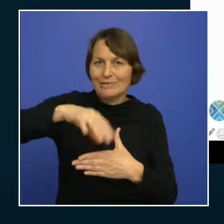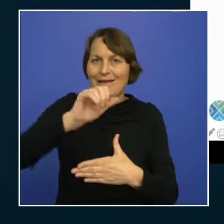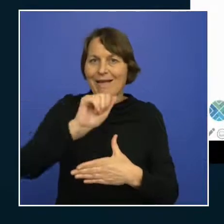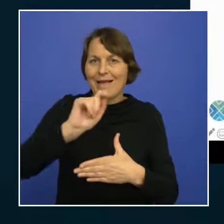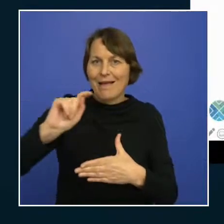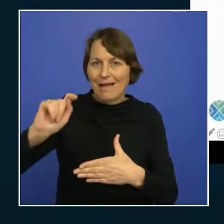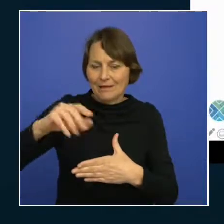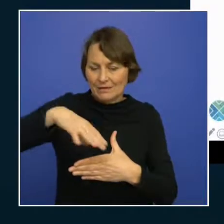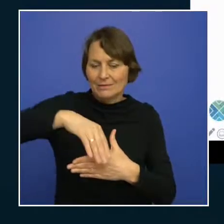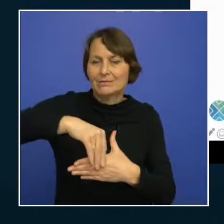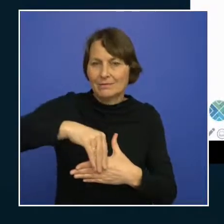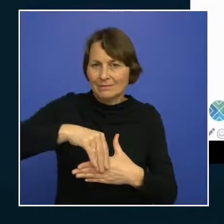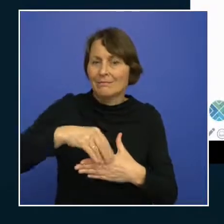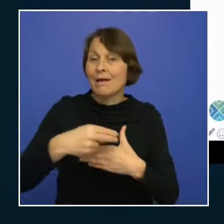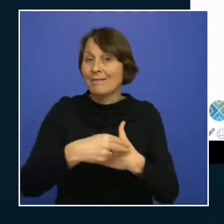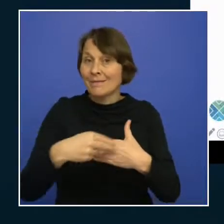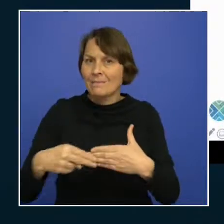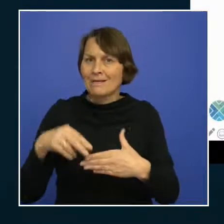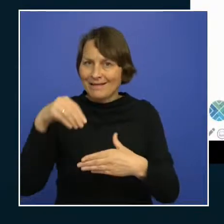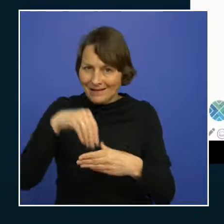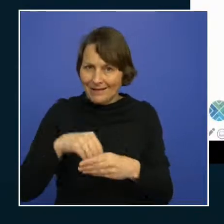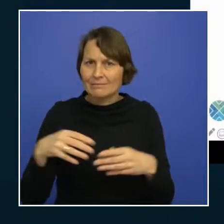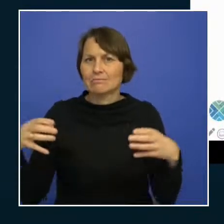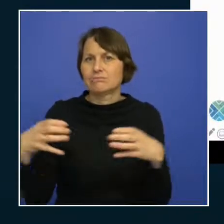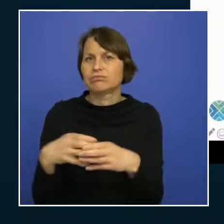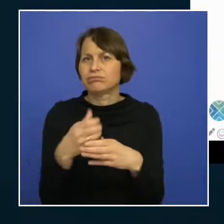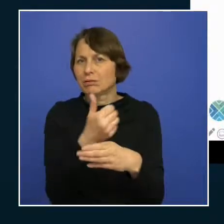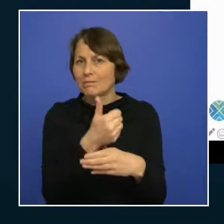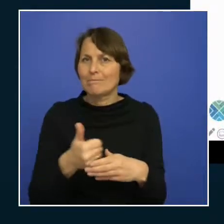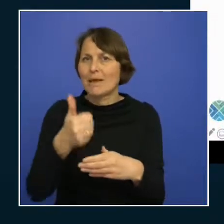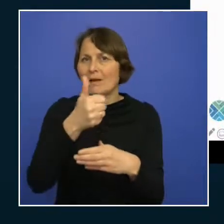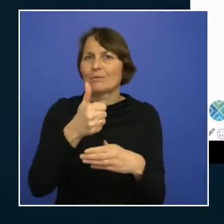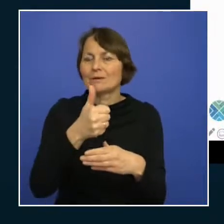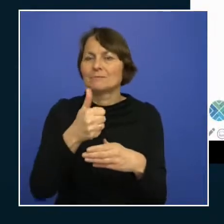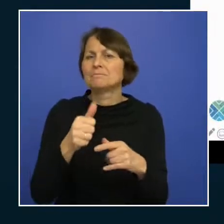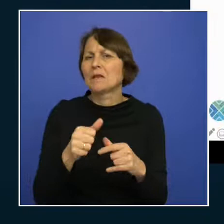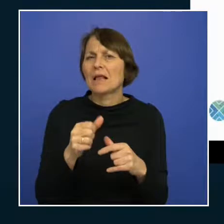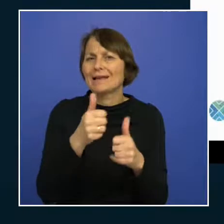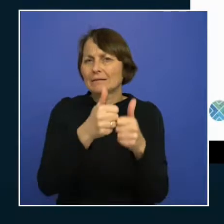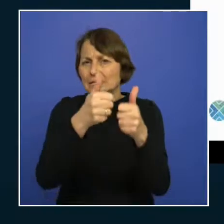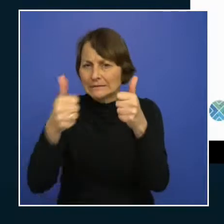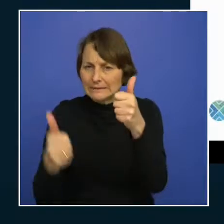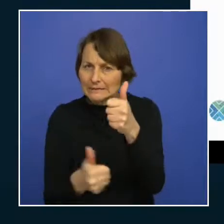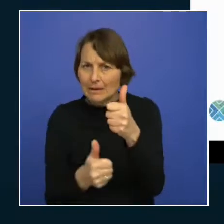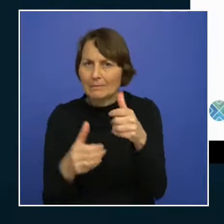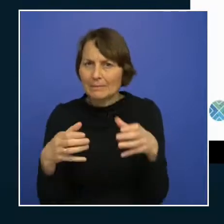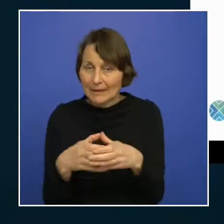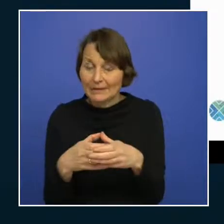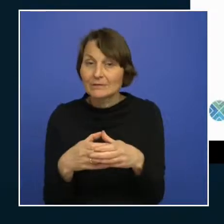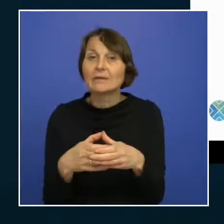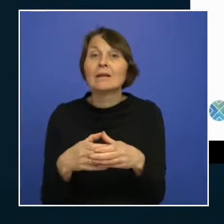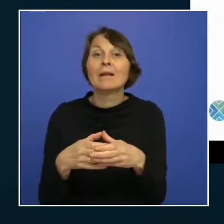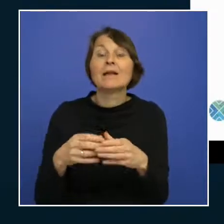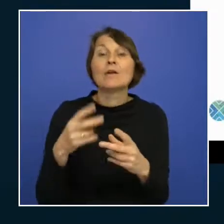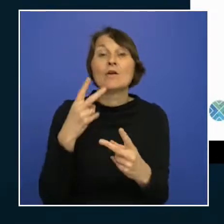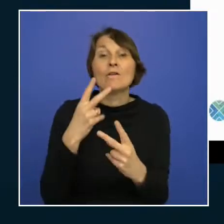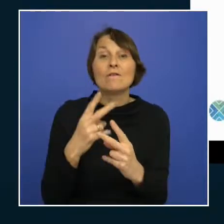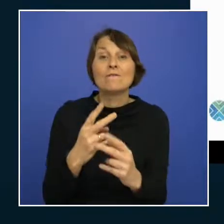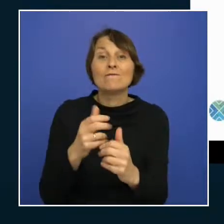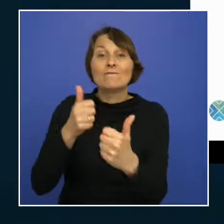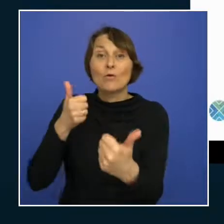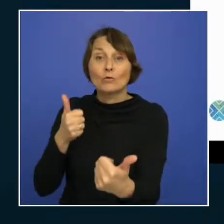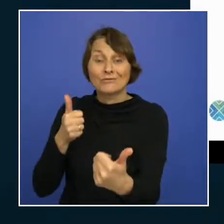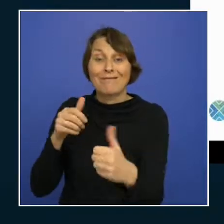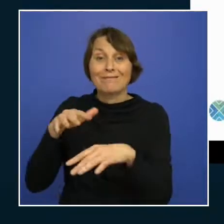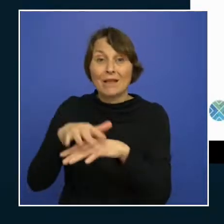unique within the parent resource, like mentioned here, a subnet within a virtual network. So you cannot deploy a subnet with the same name